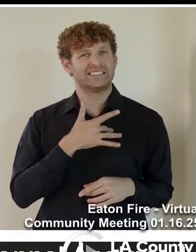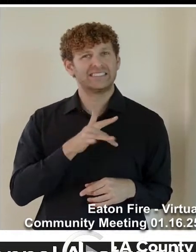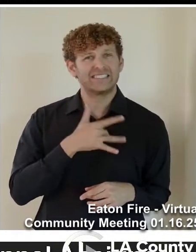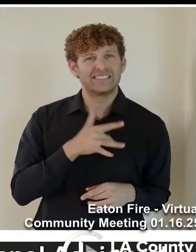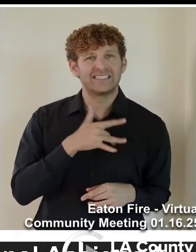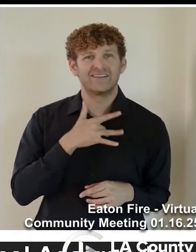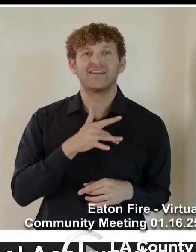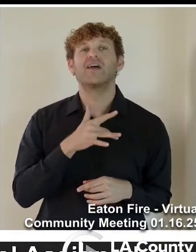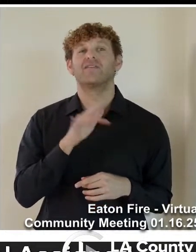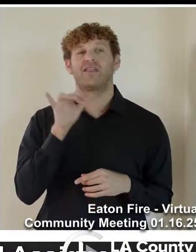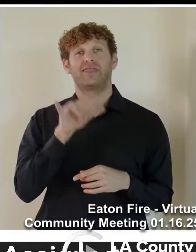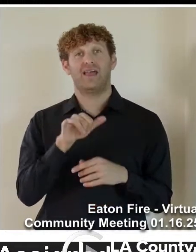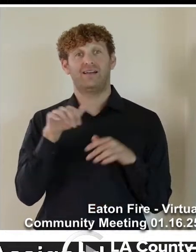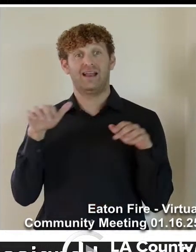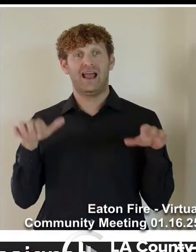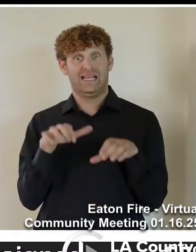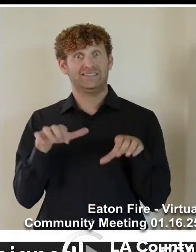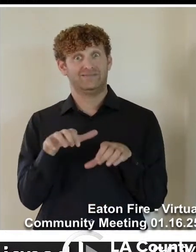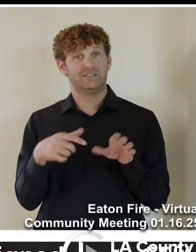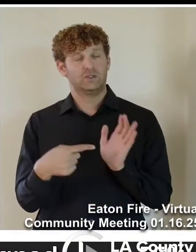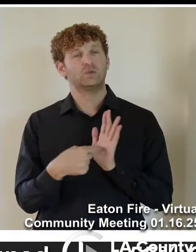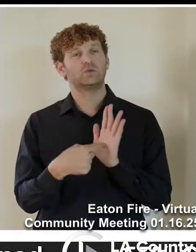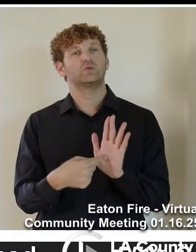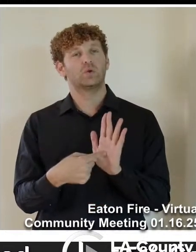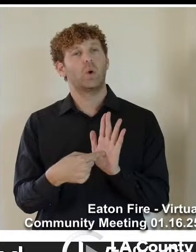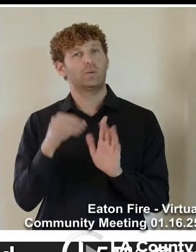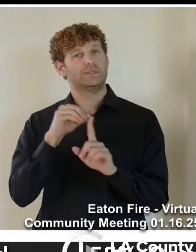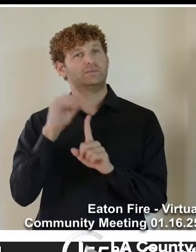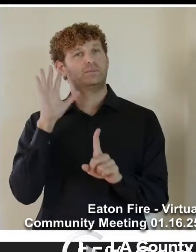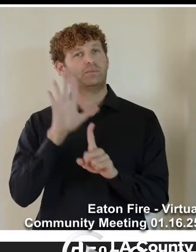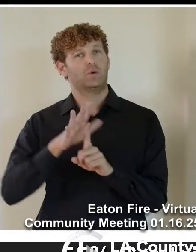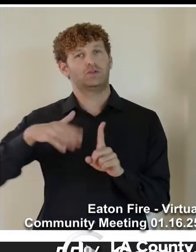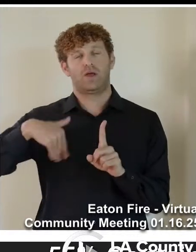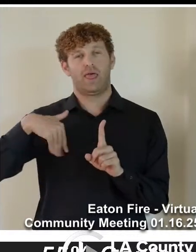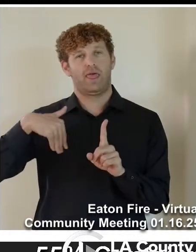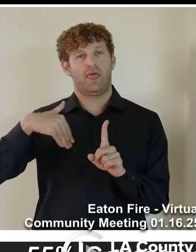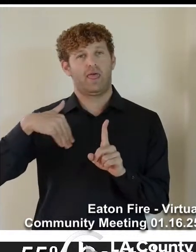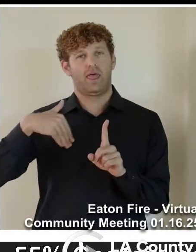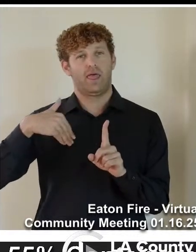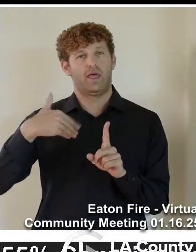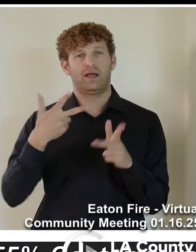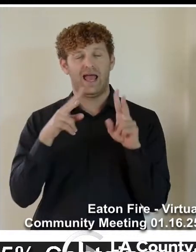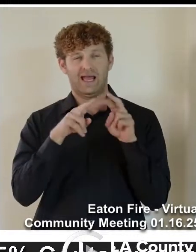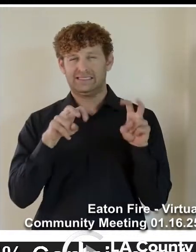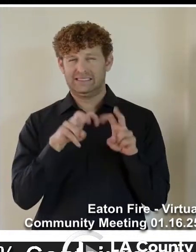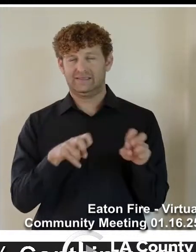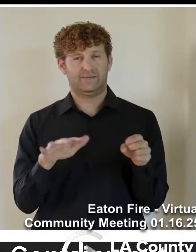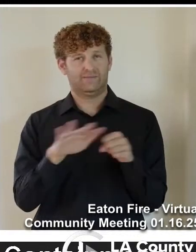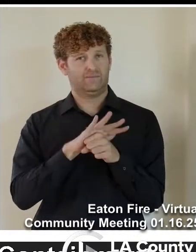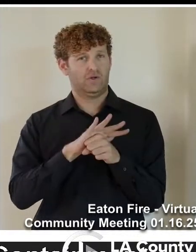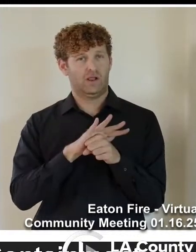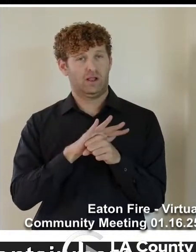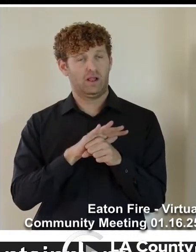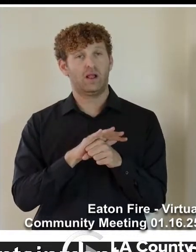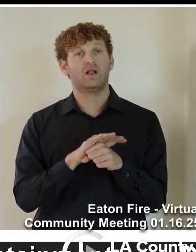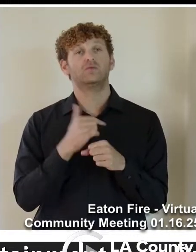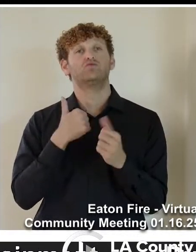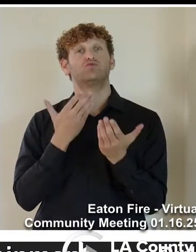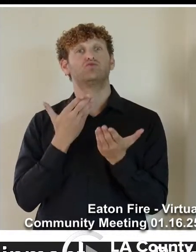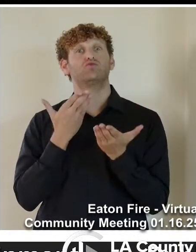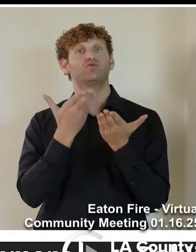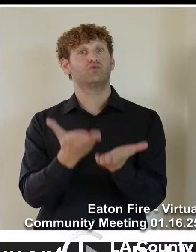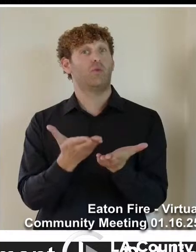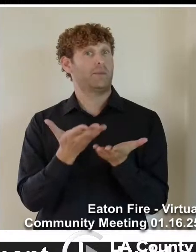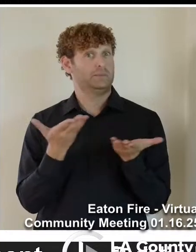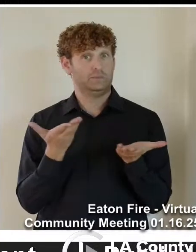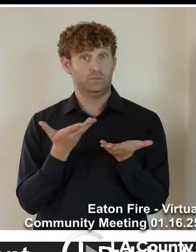area is indicative of an exposure that we have not been able to assess in its full capacity. So the recommendation in that regard is to